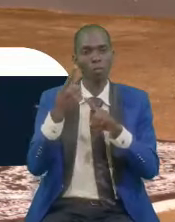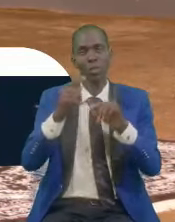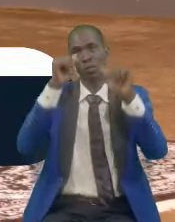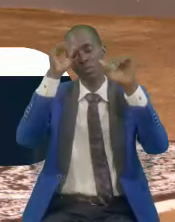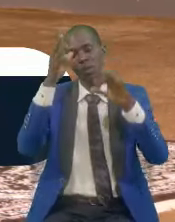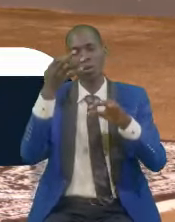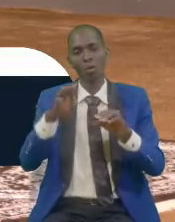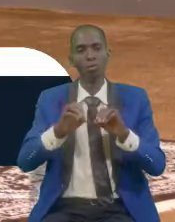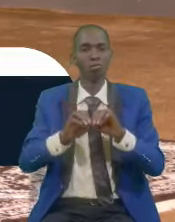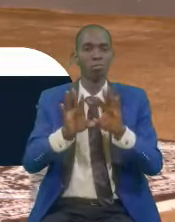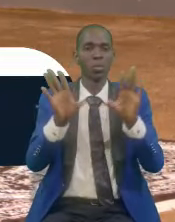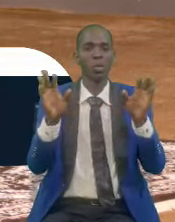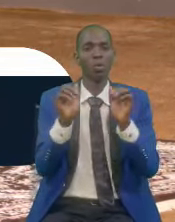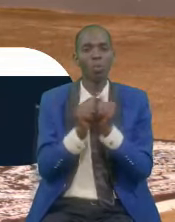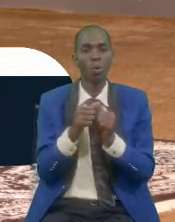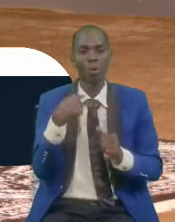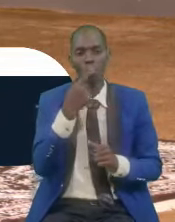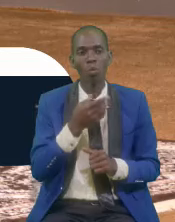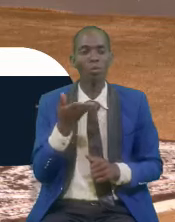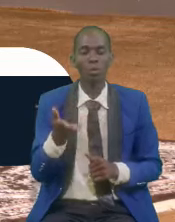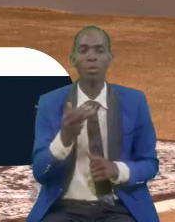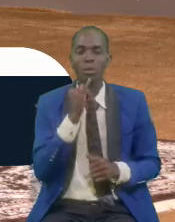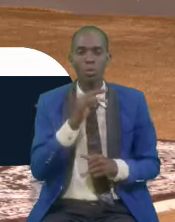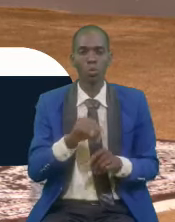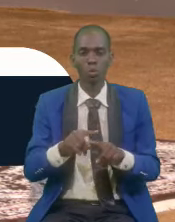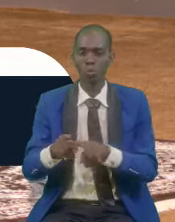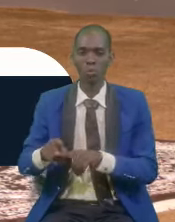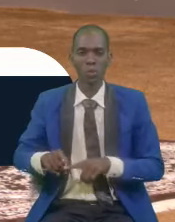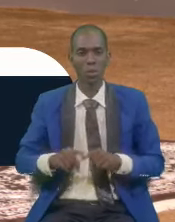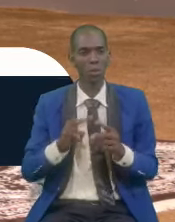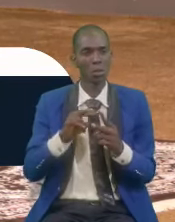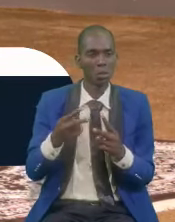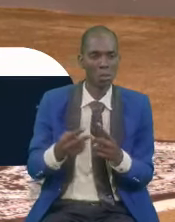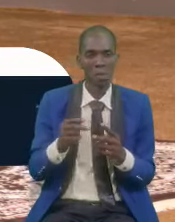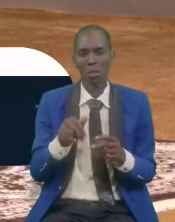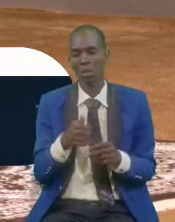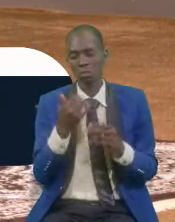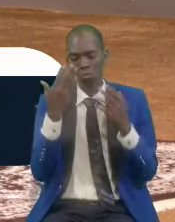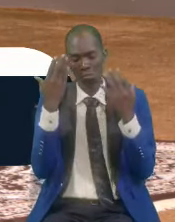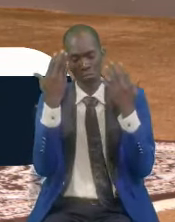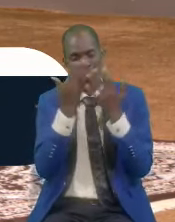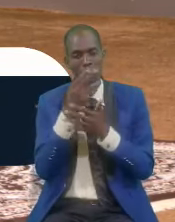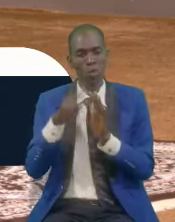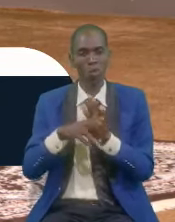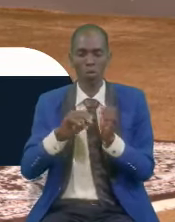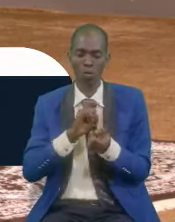of lights, with whom is no variableness, neither shadow of turning.